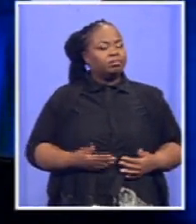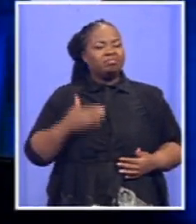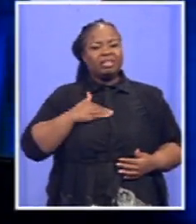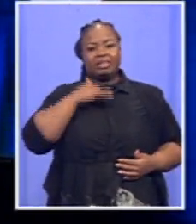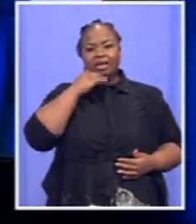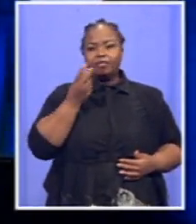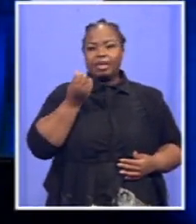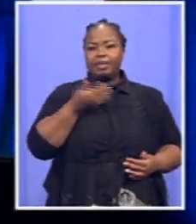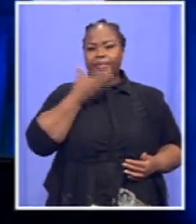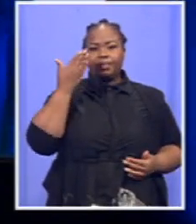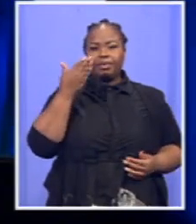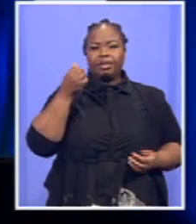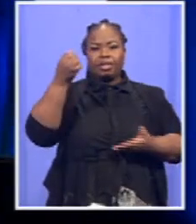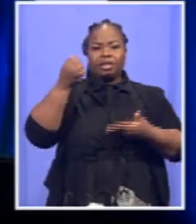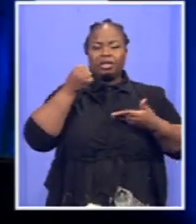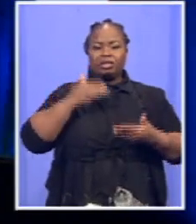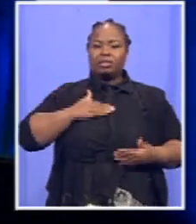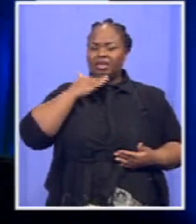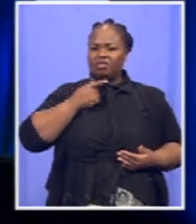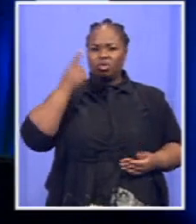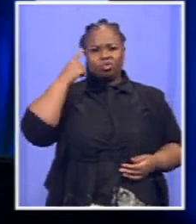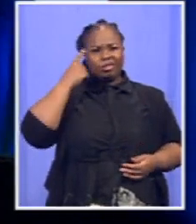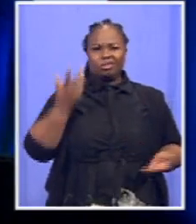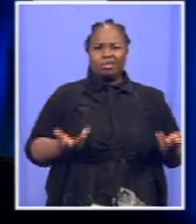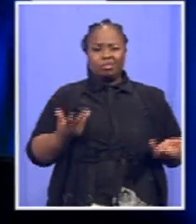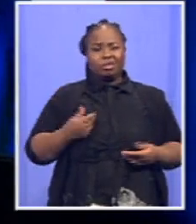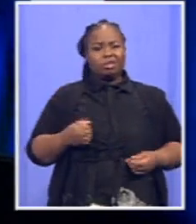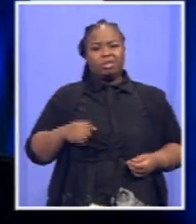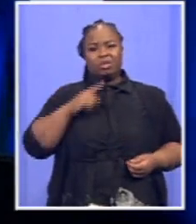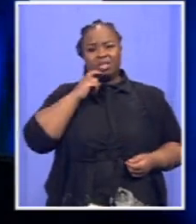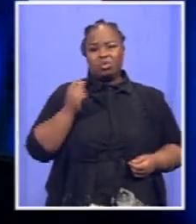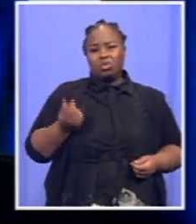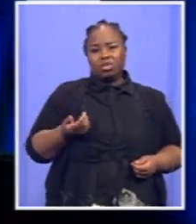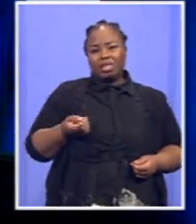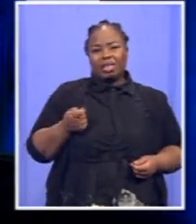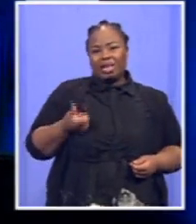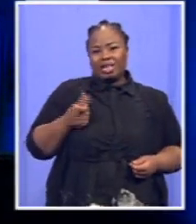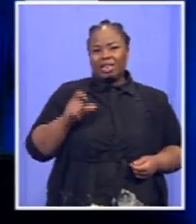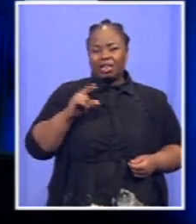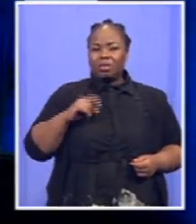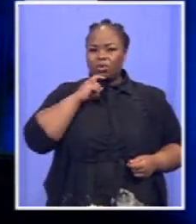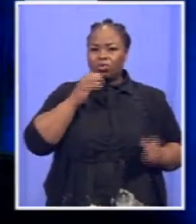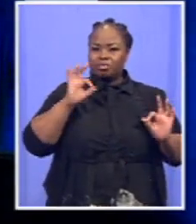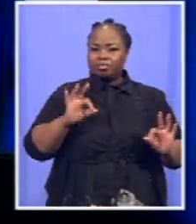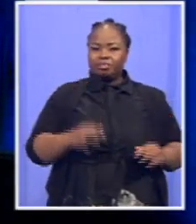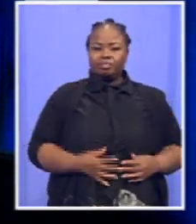insufficient budget that's allocated to them. You would think that they would use the little that they have efficiently.